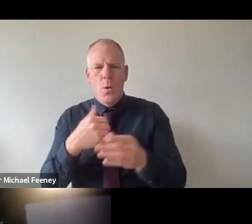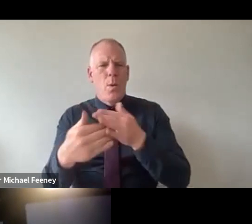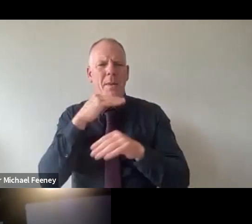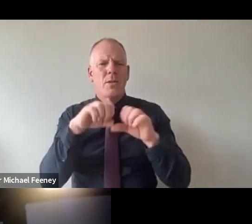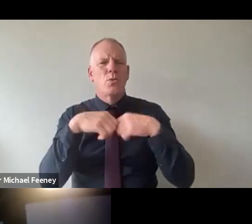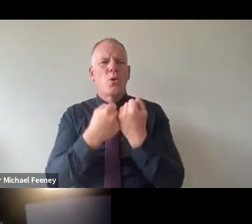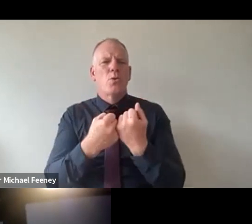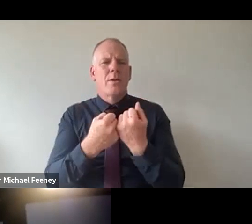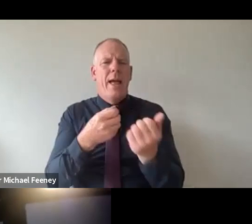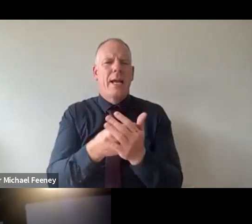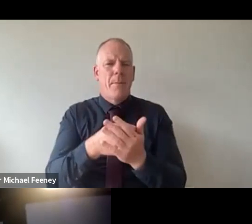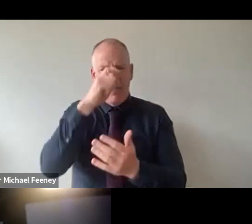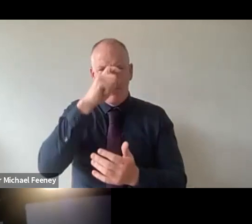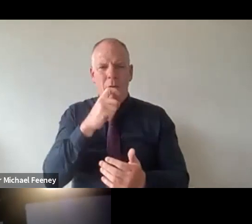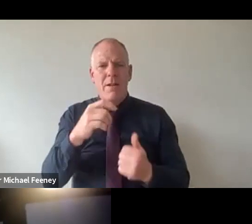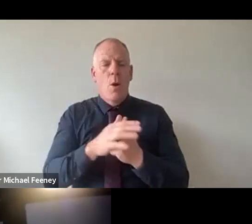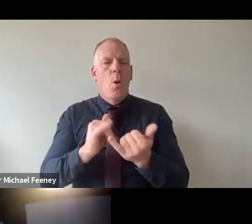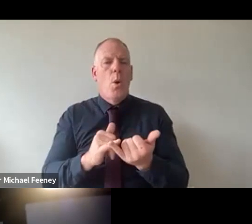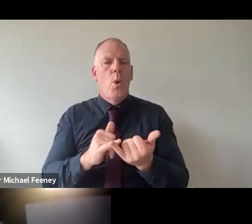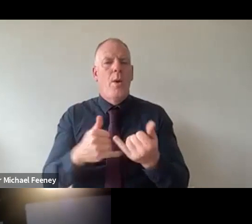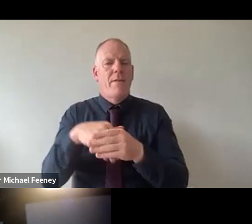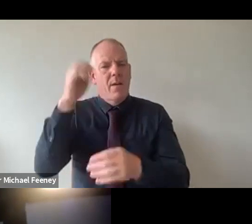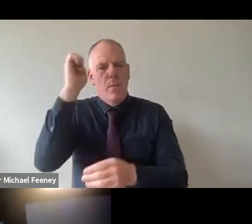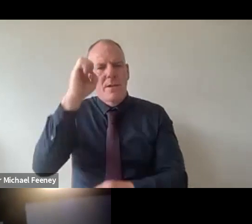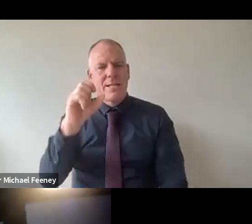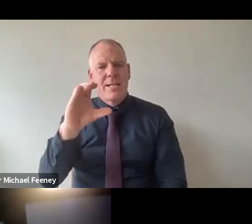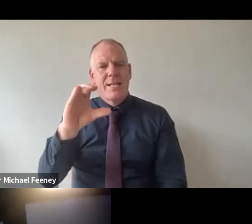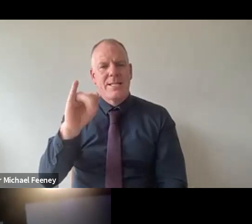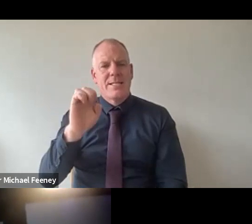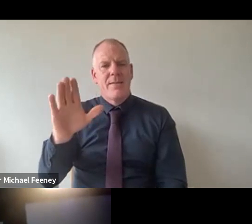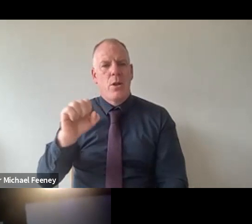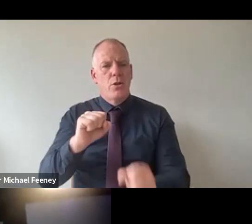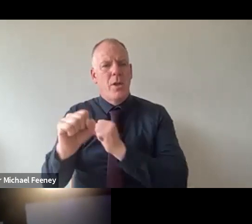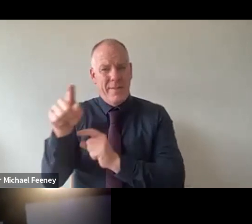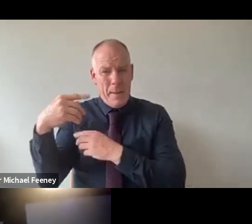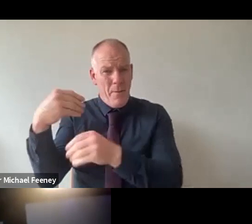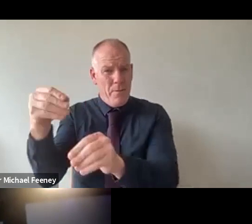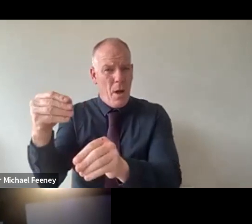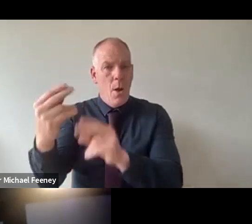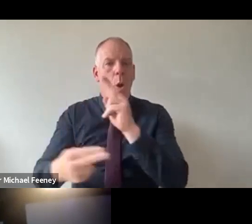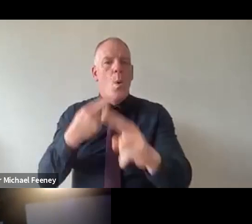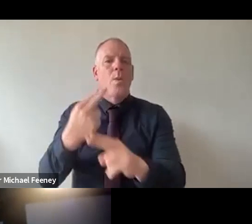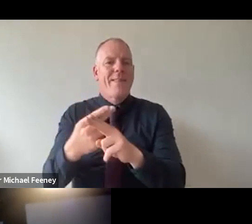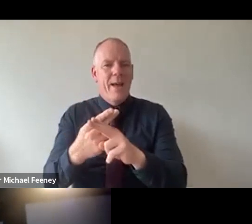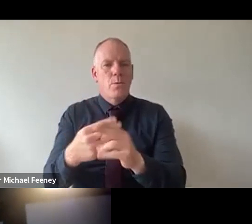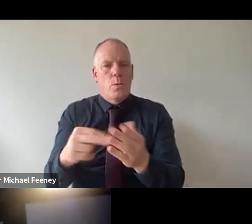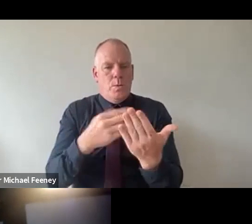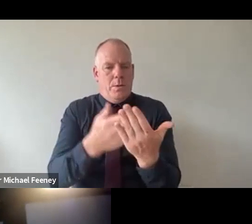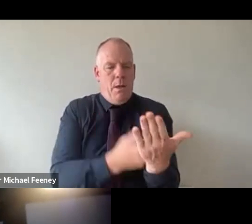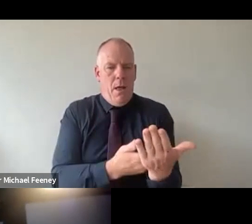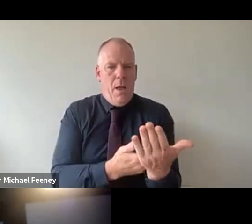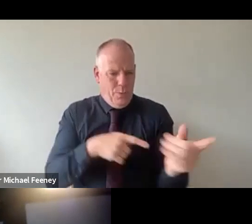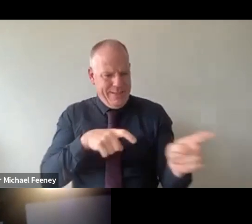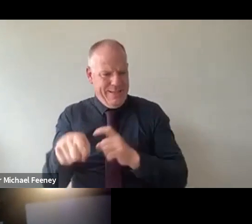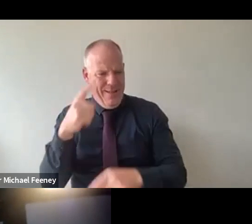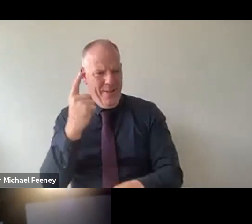economic profile of the British Civil Service, and they're still moving on, and that's given evidence as well to show, look, this is where we're